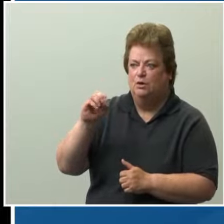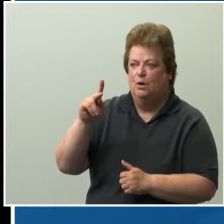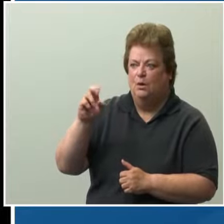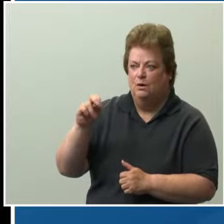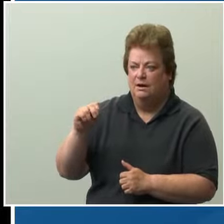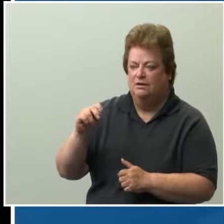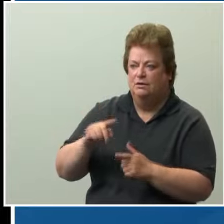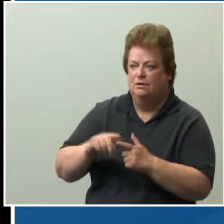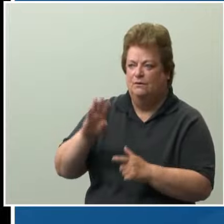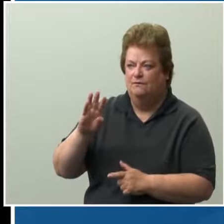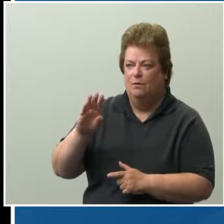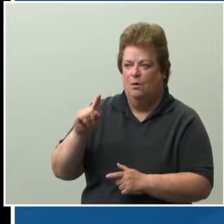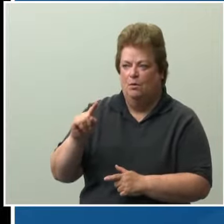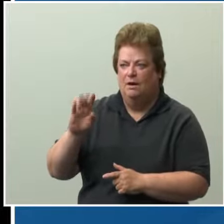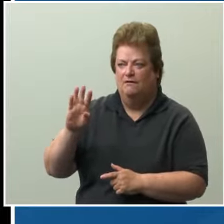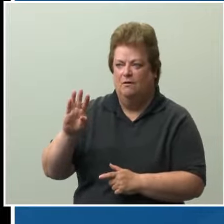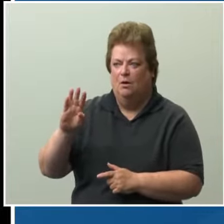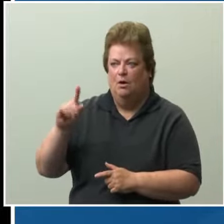to